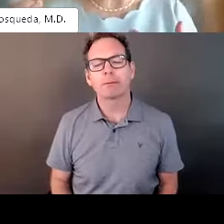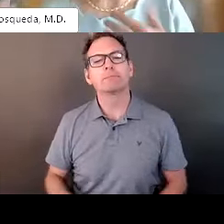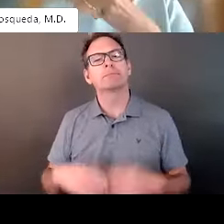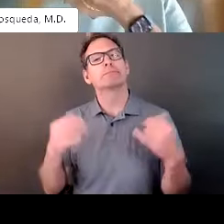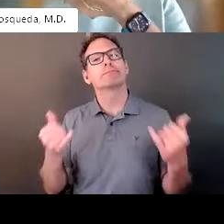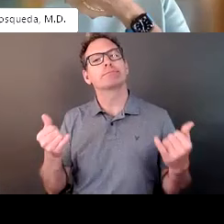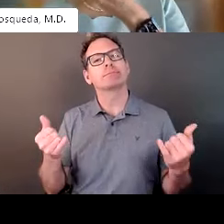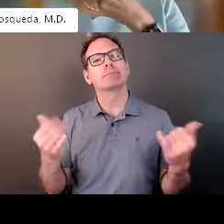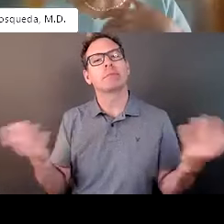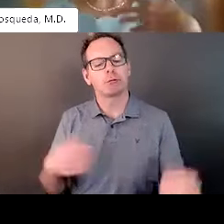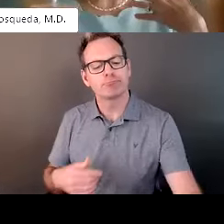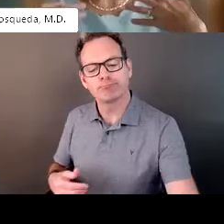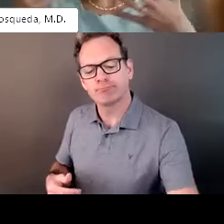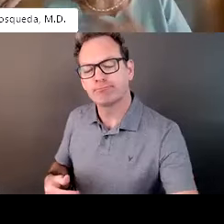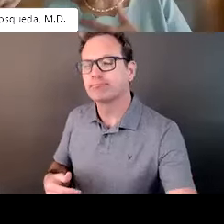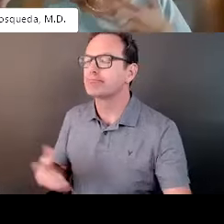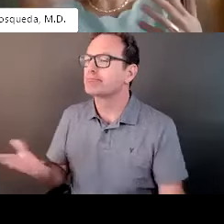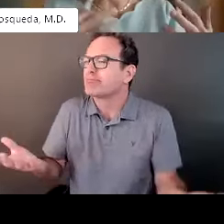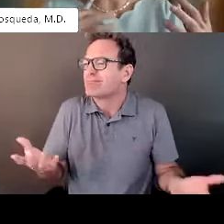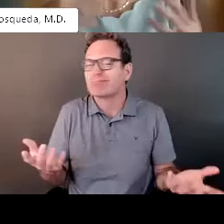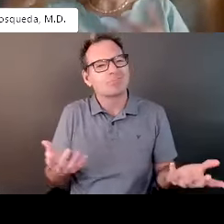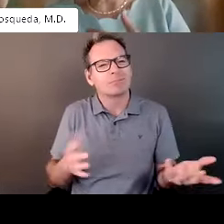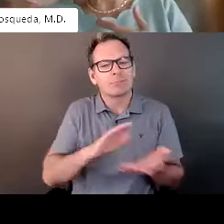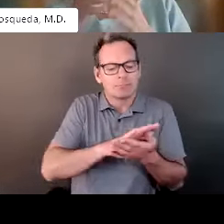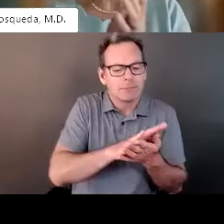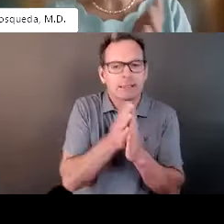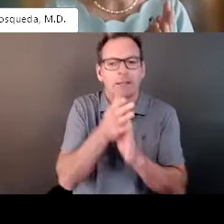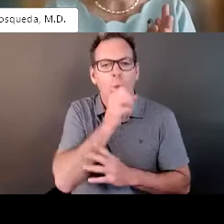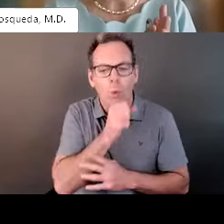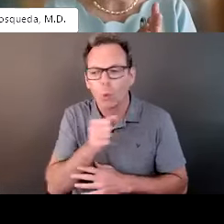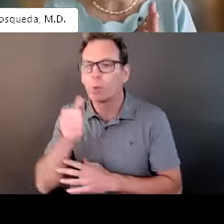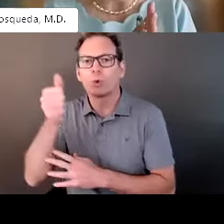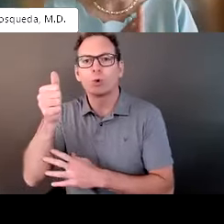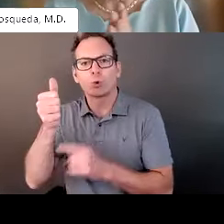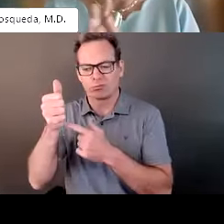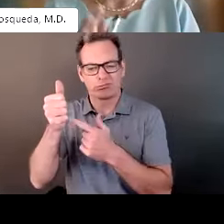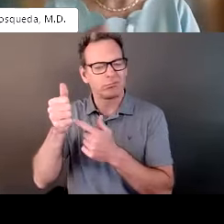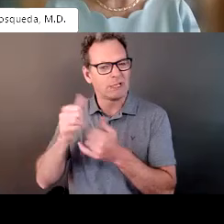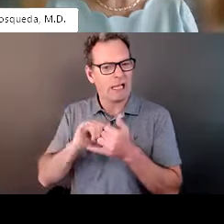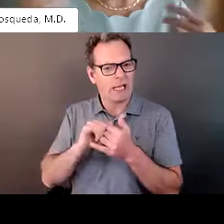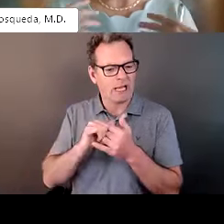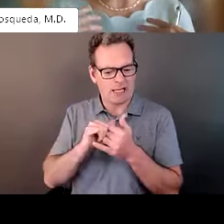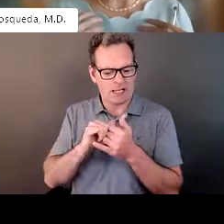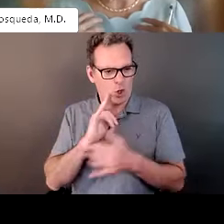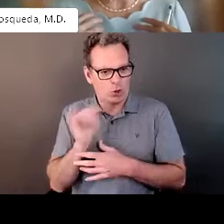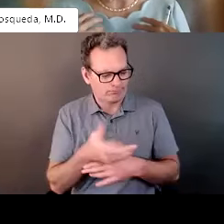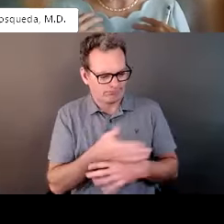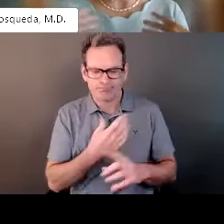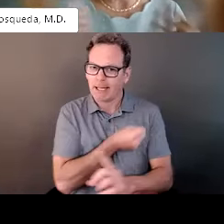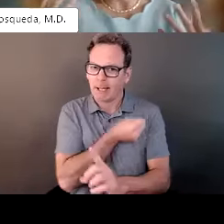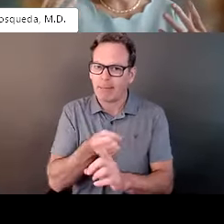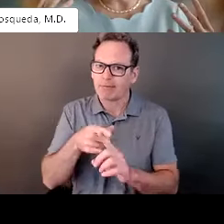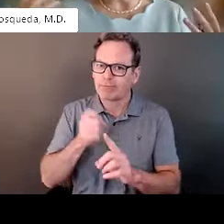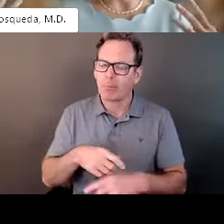is about growing older that kind of gets associated with vulnerability to mistreatment, and why it makes it harder for me